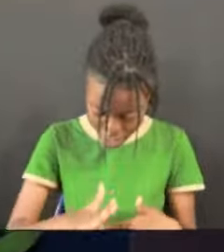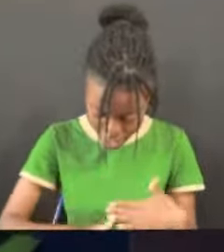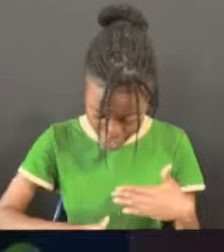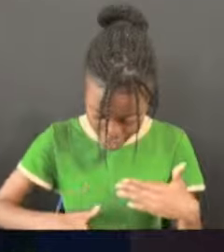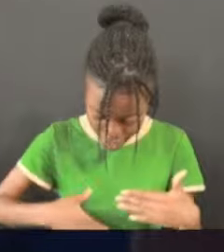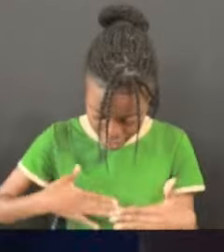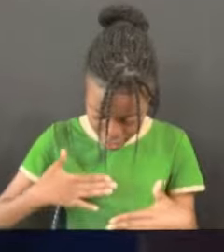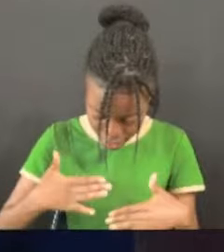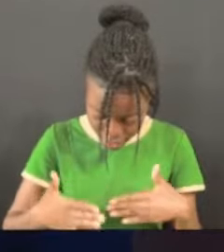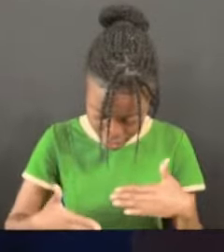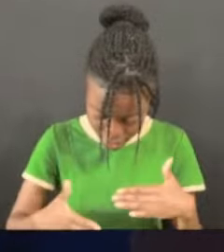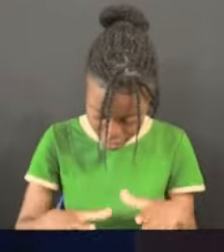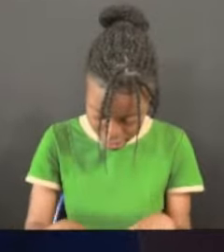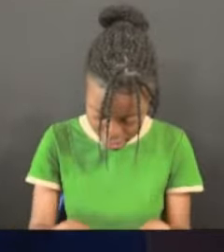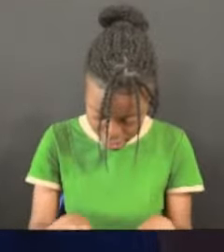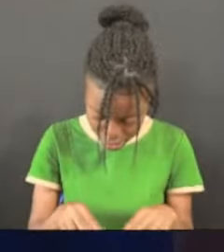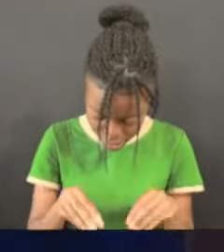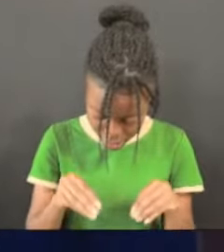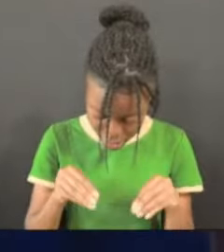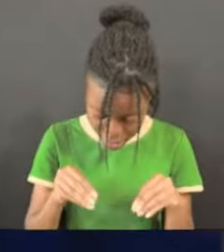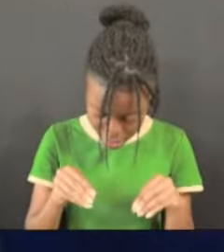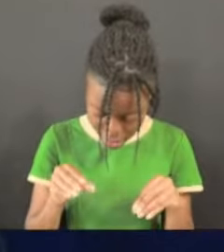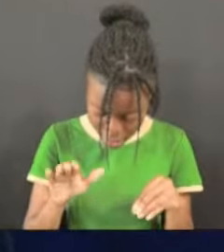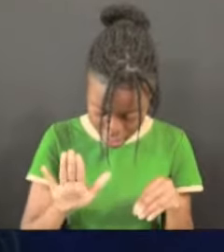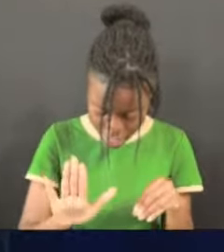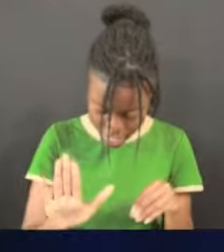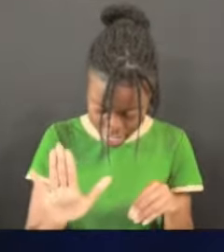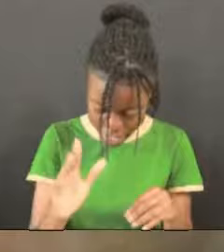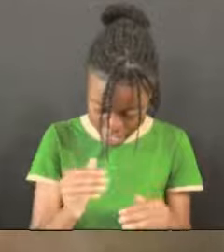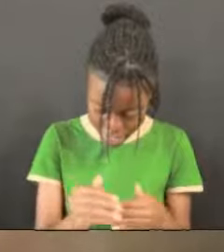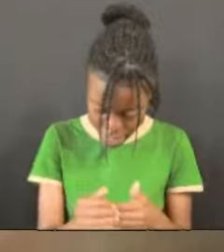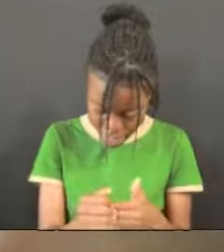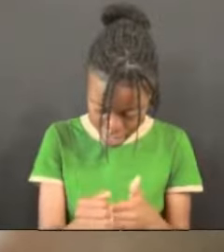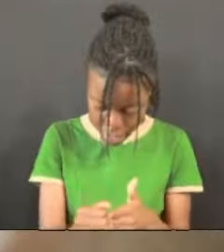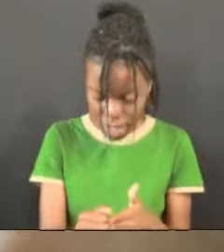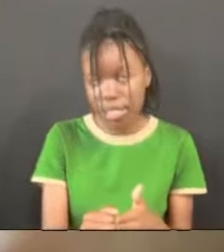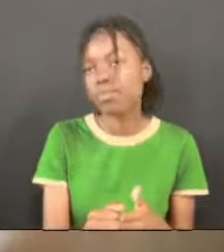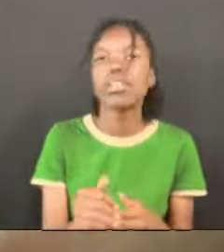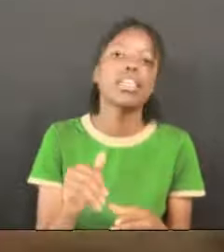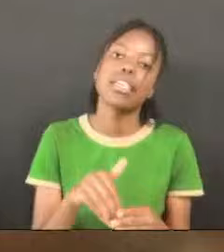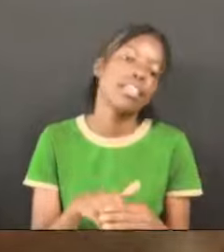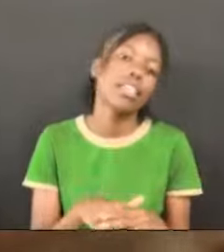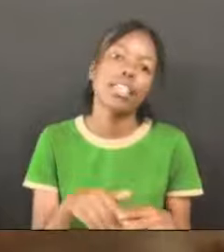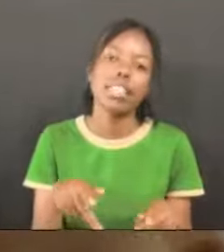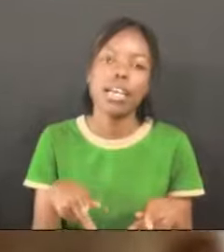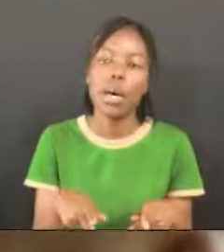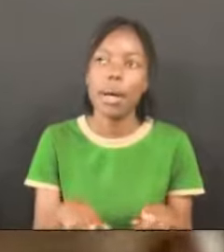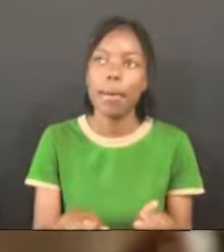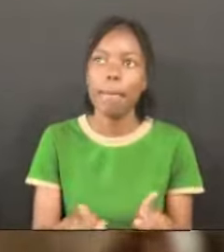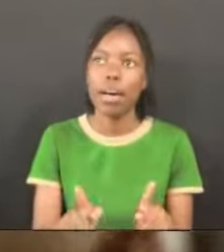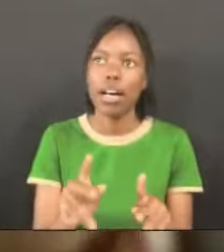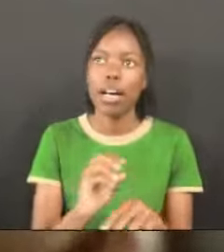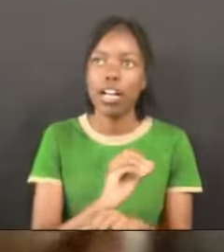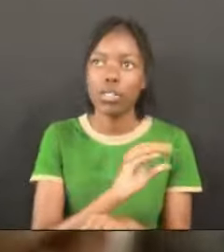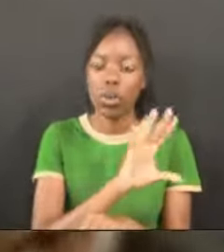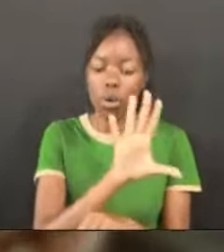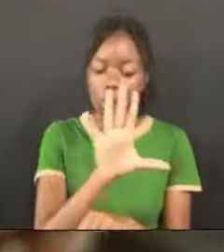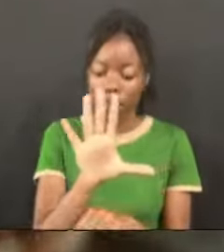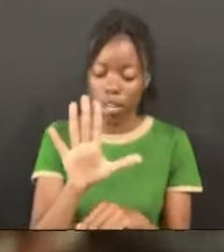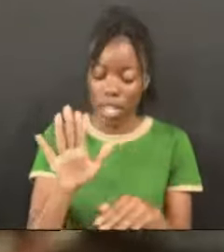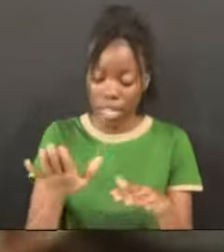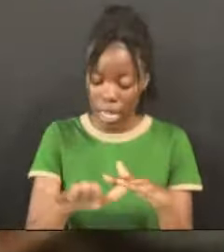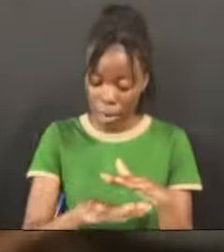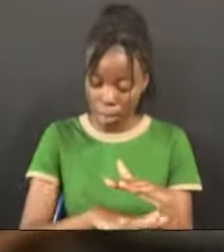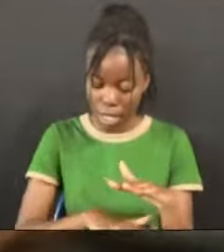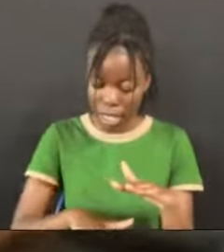I gladly seek. He leads me in the paths of